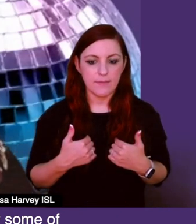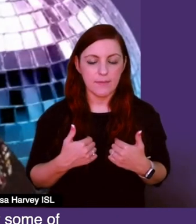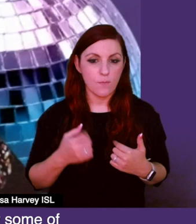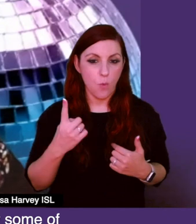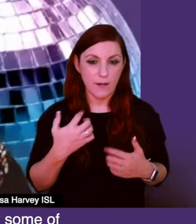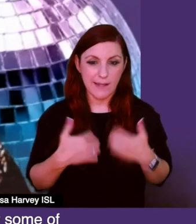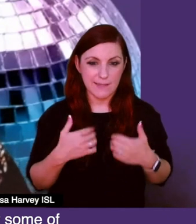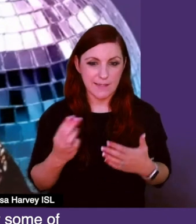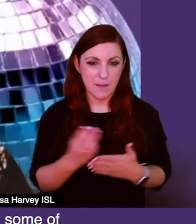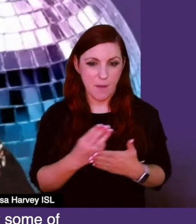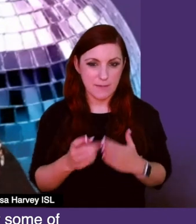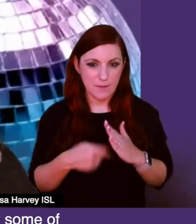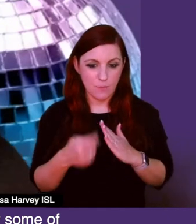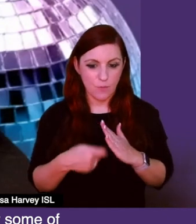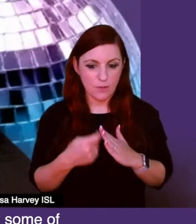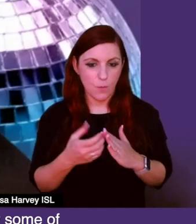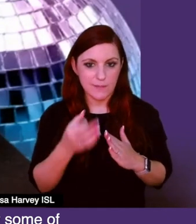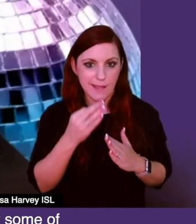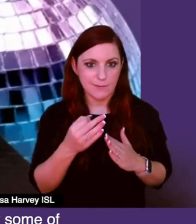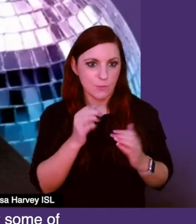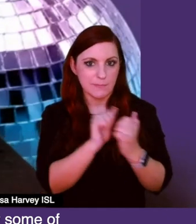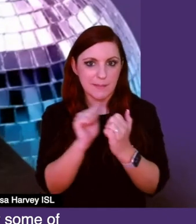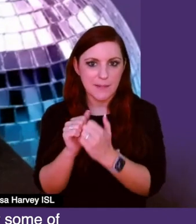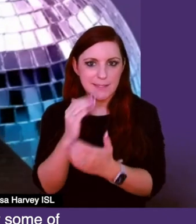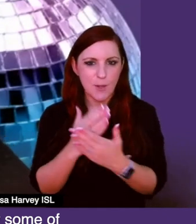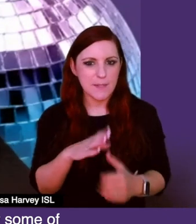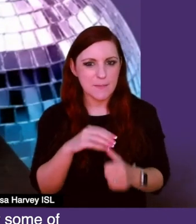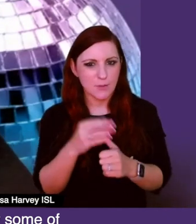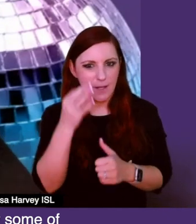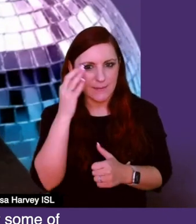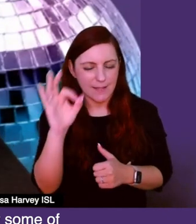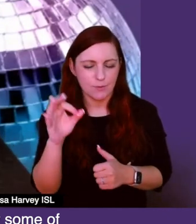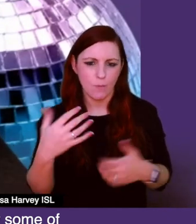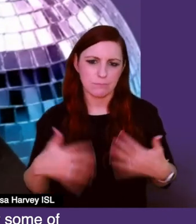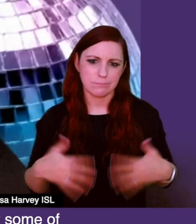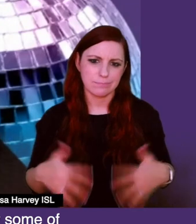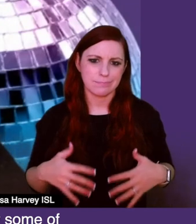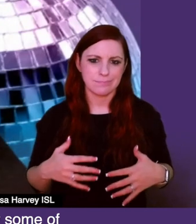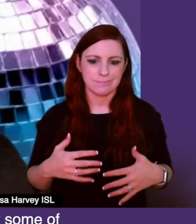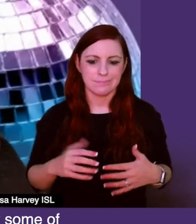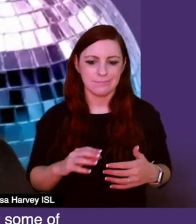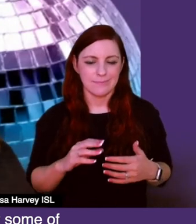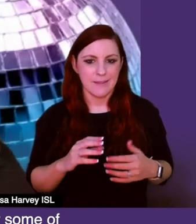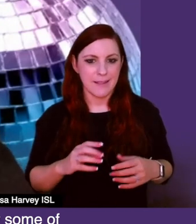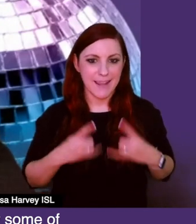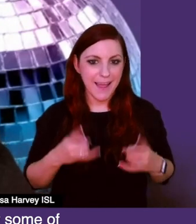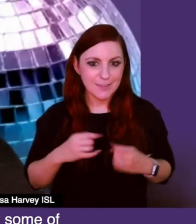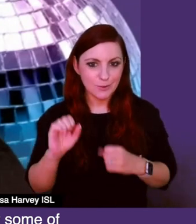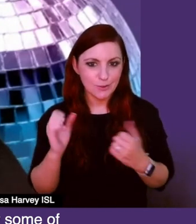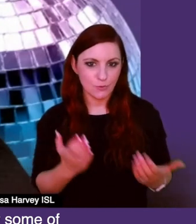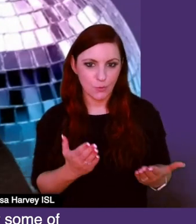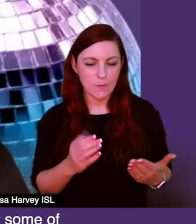One of the most exciting parts of this project has been getting to know some of the special guests. So I'm really, really excited to